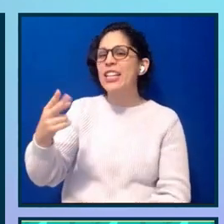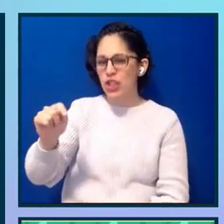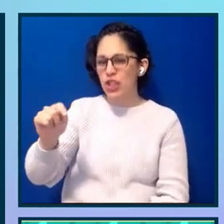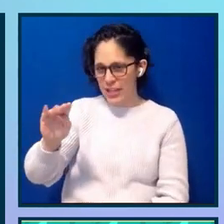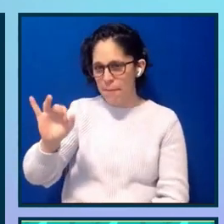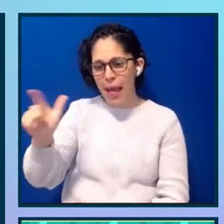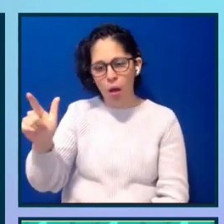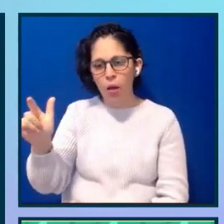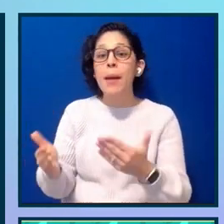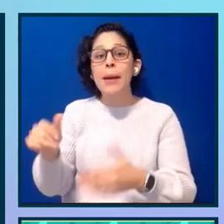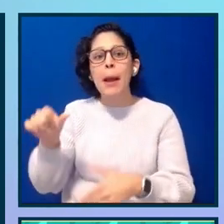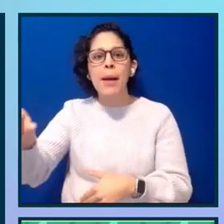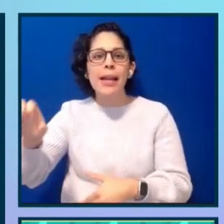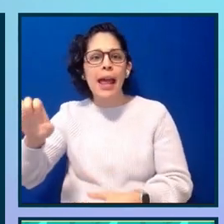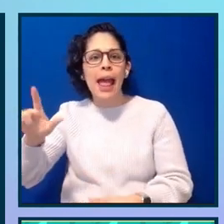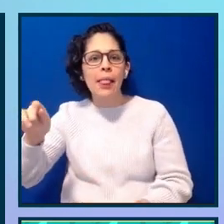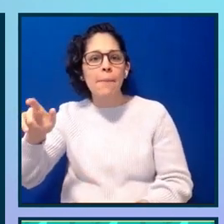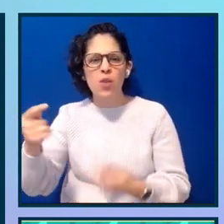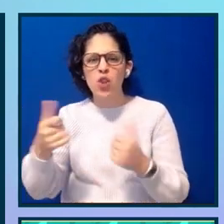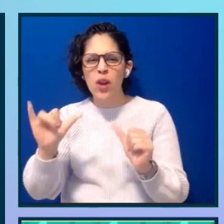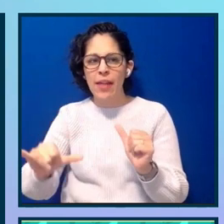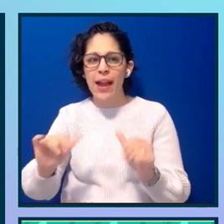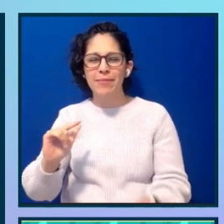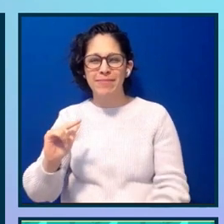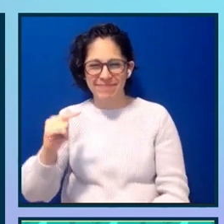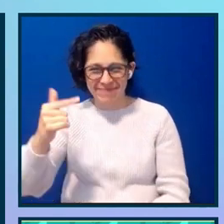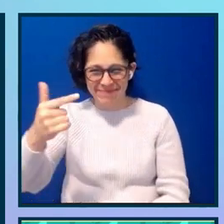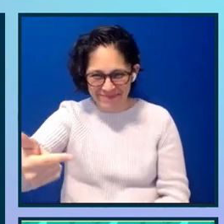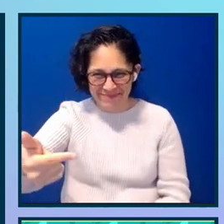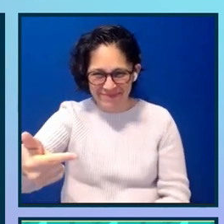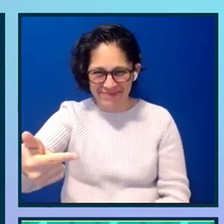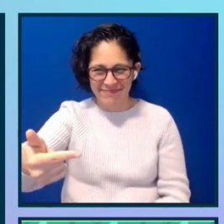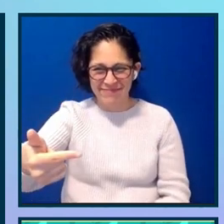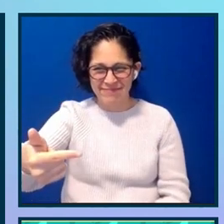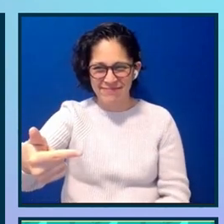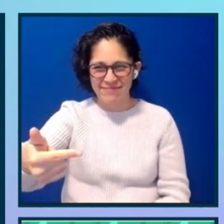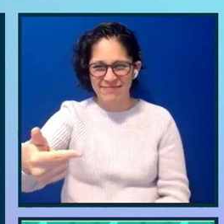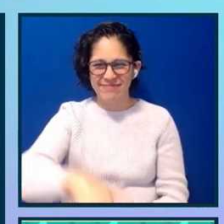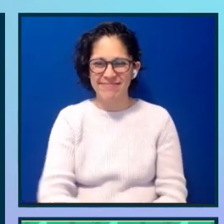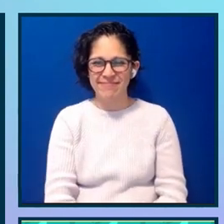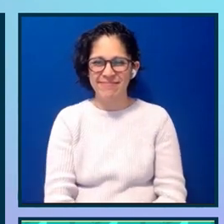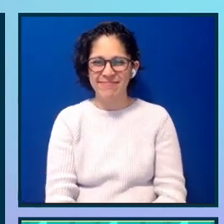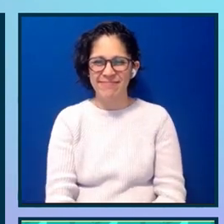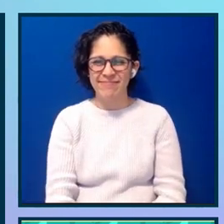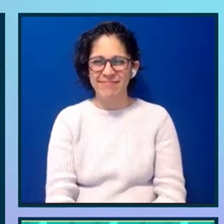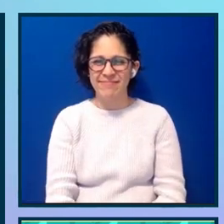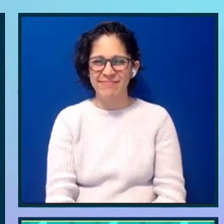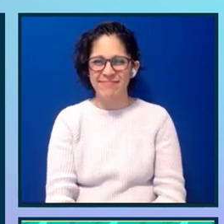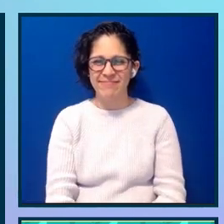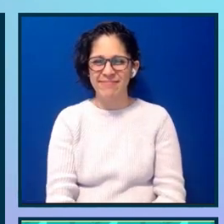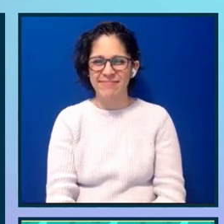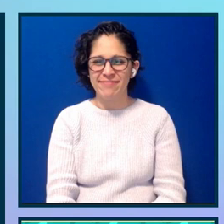a button element. Let's try that. So we'll change the div into a button, and maybe now we can actually